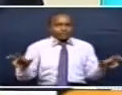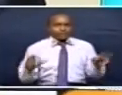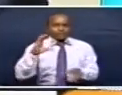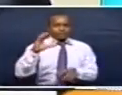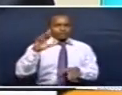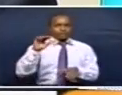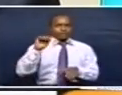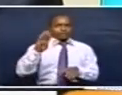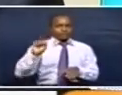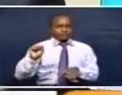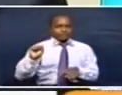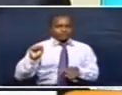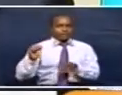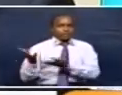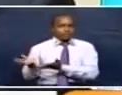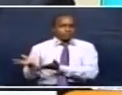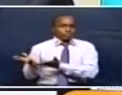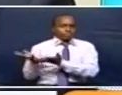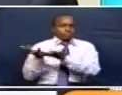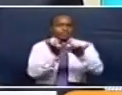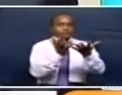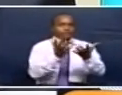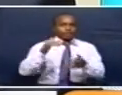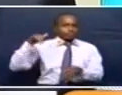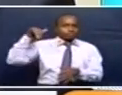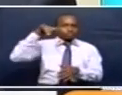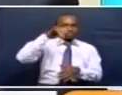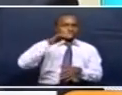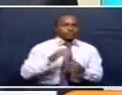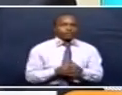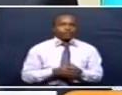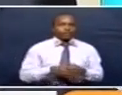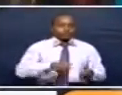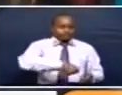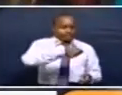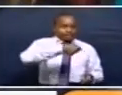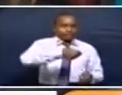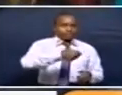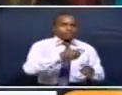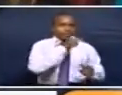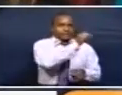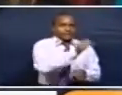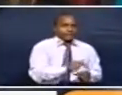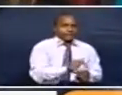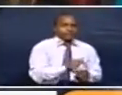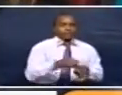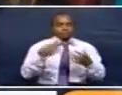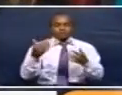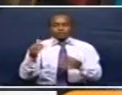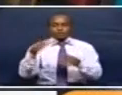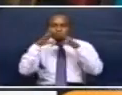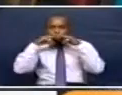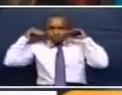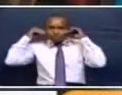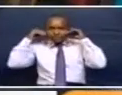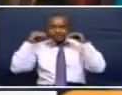That were being transported in an aircraft. There's a basket of crabs from Tanzania, a basket of crabs from Mozambique, and a basket